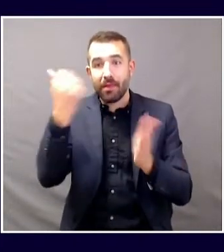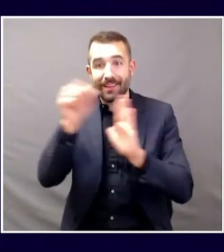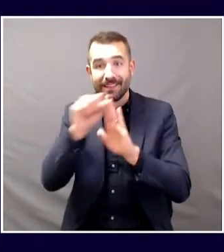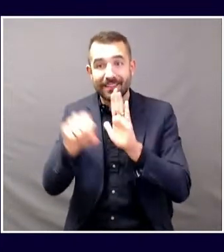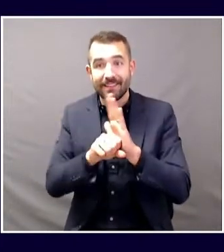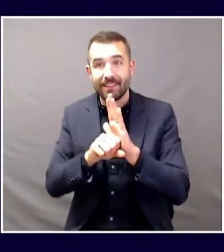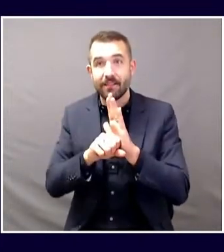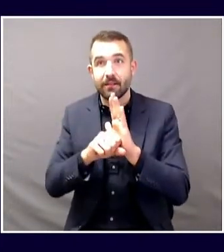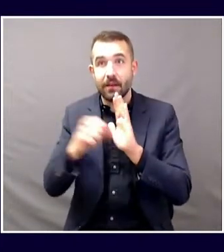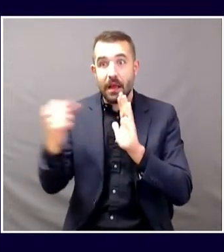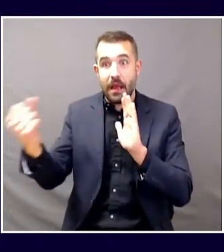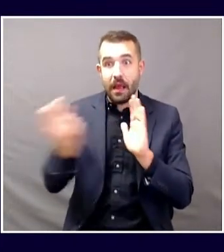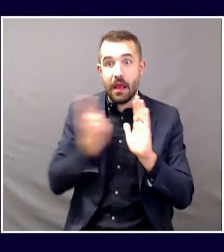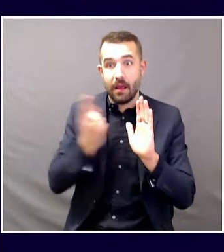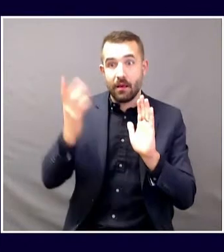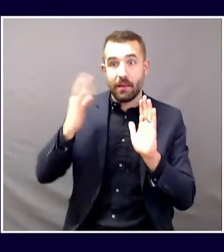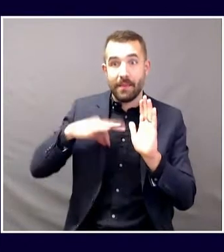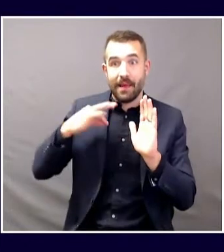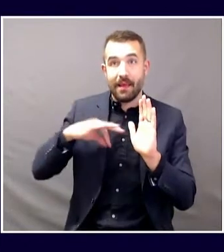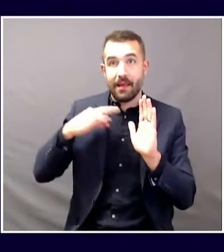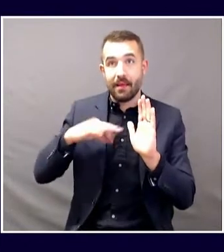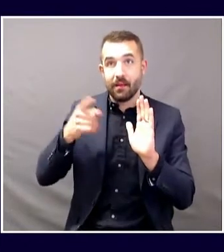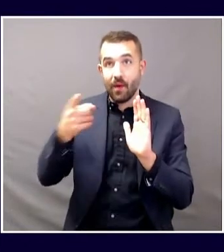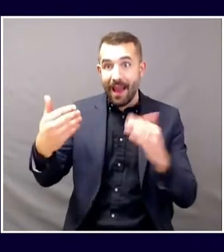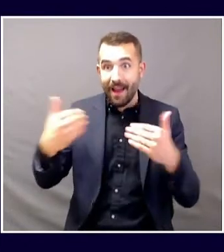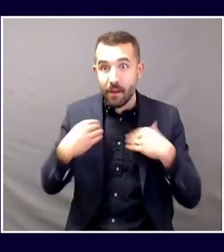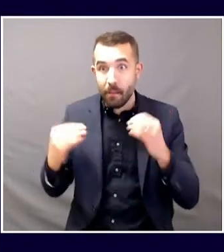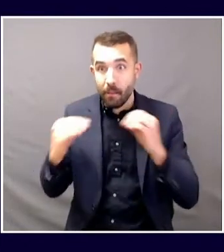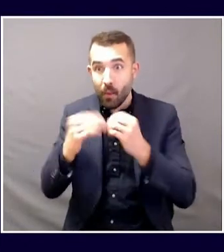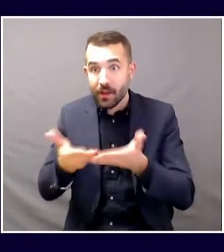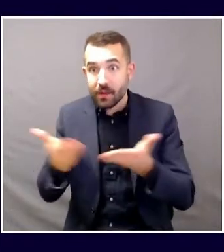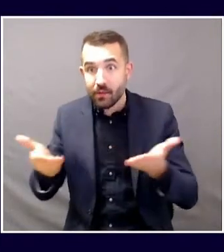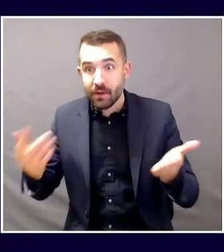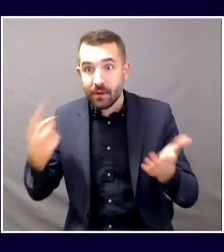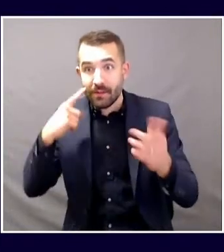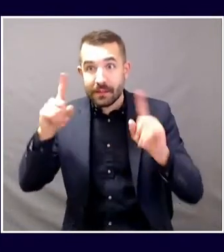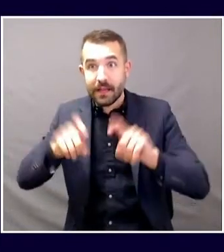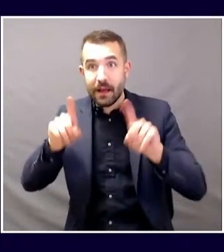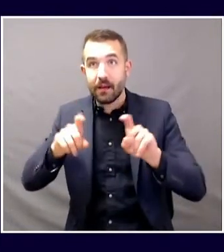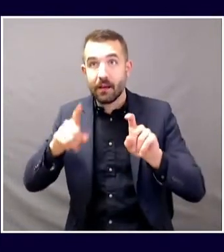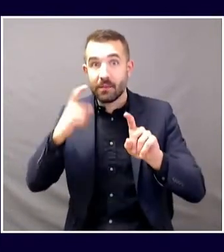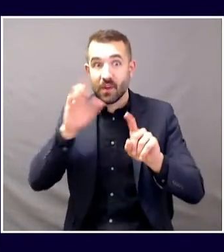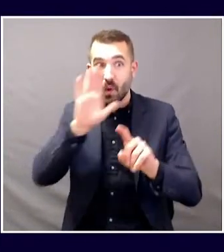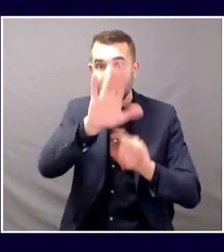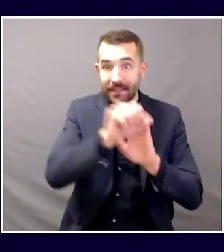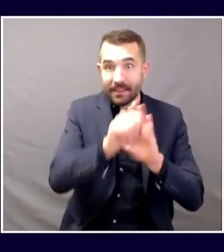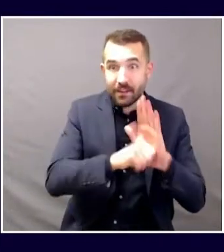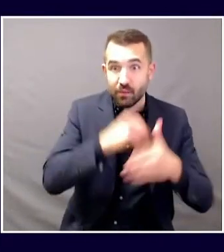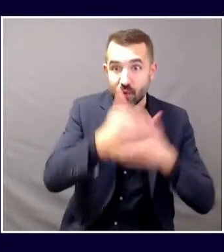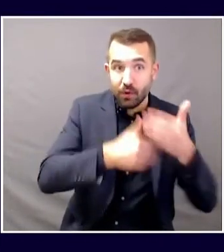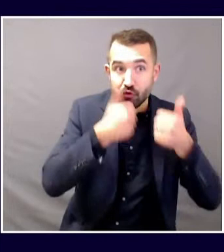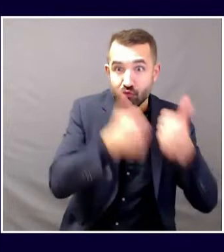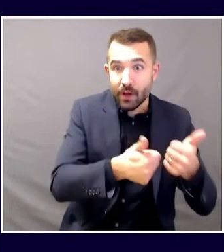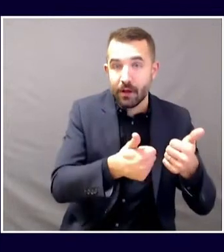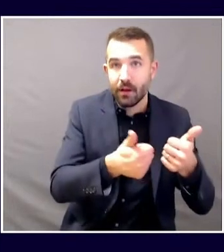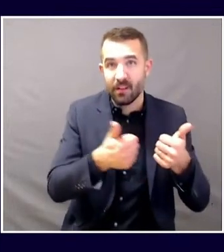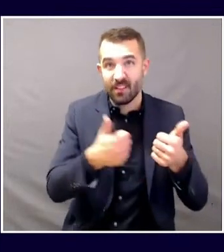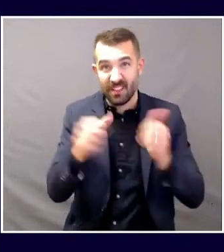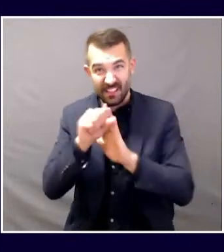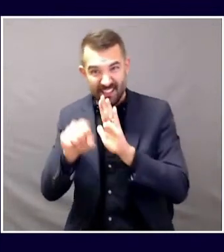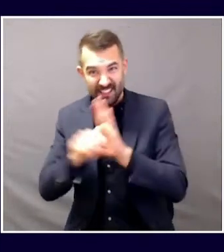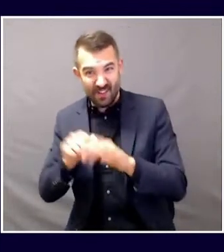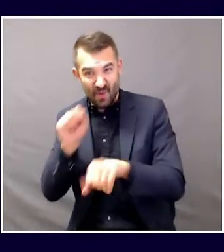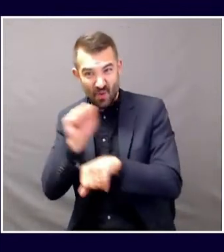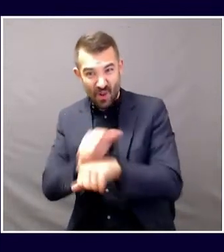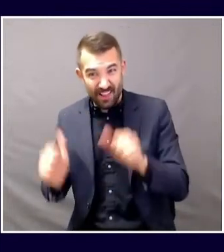we have extra testing supplies since we've done so well, or are the states communicating in any way like that, sharing reagents or swabs